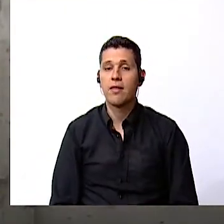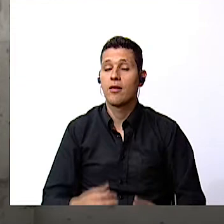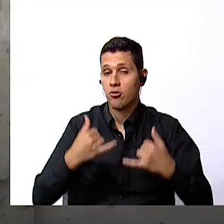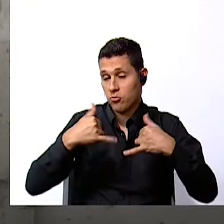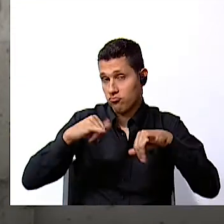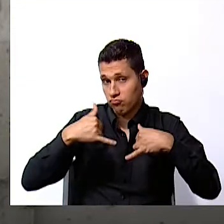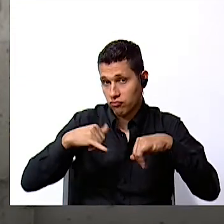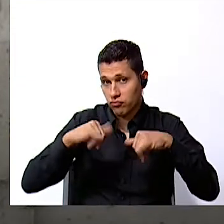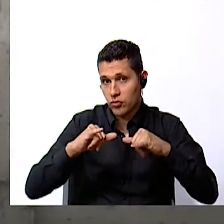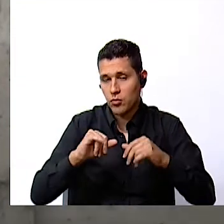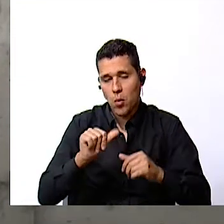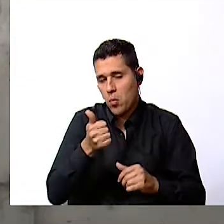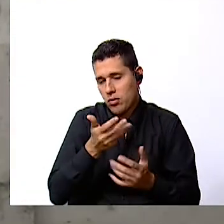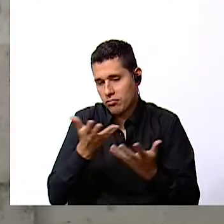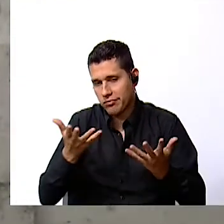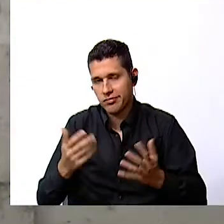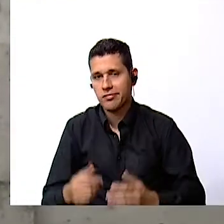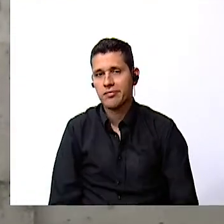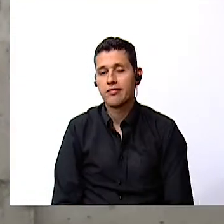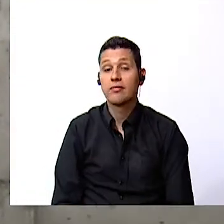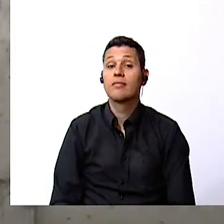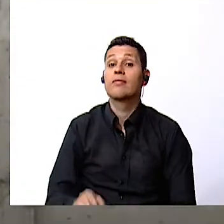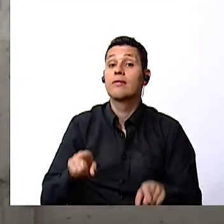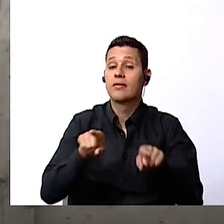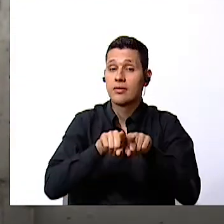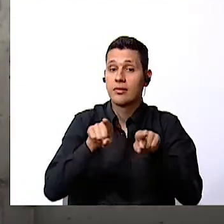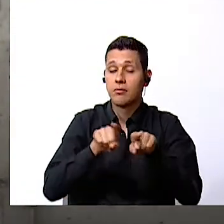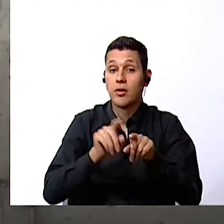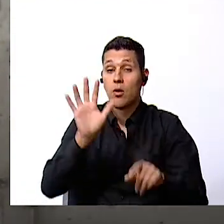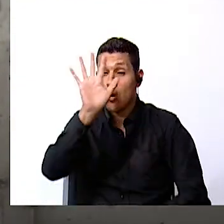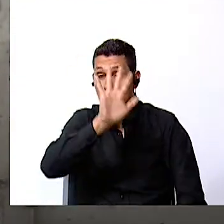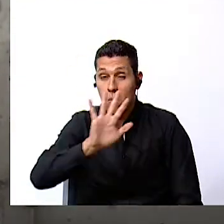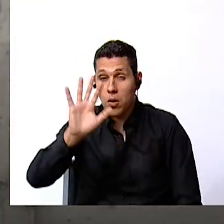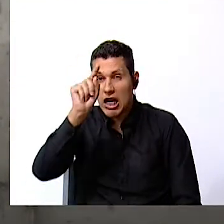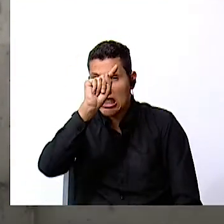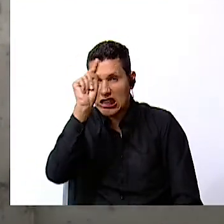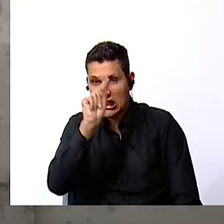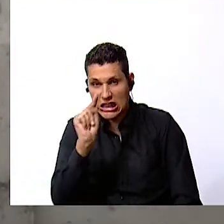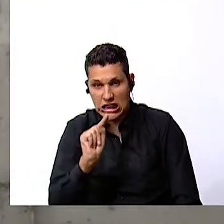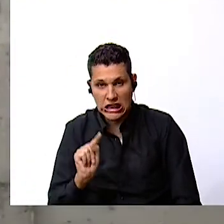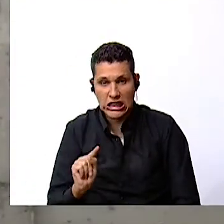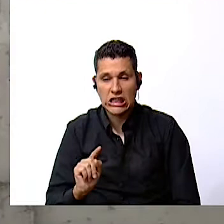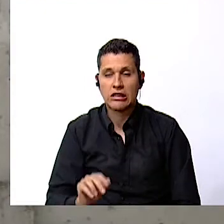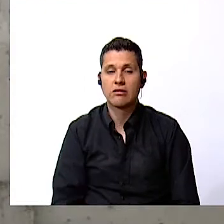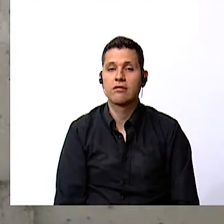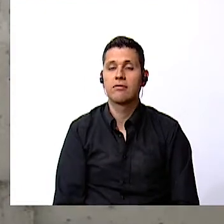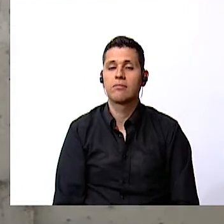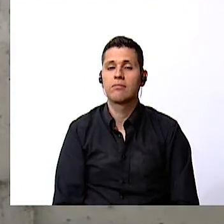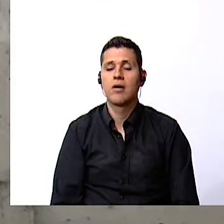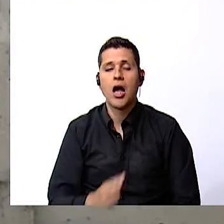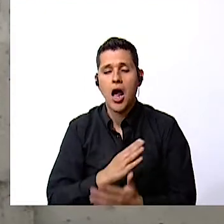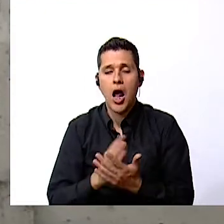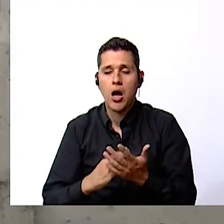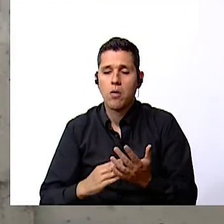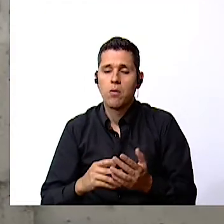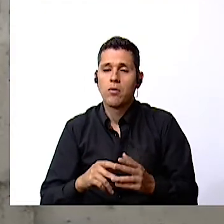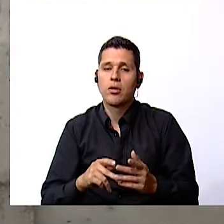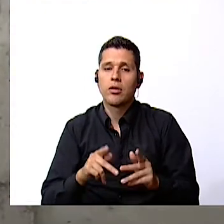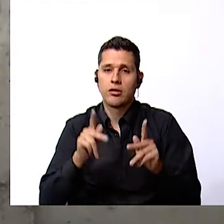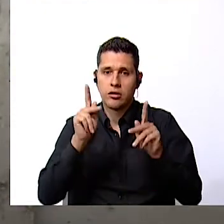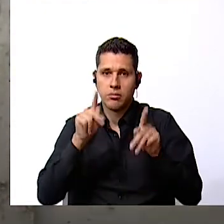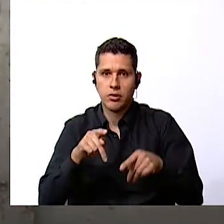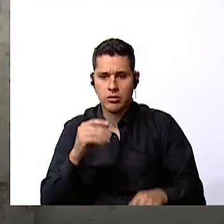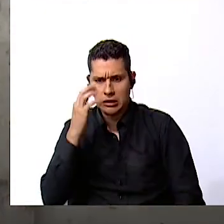toys, and others. Also, walls cracked. Some people cried and got